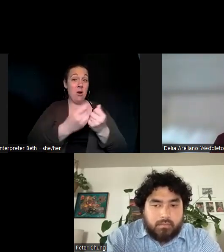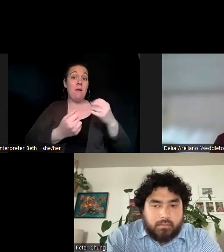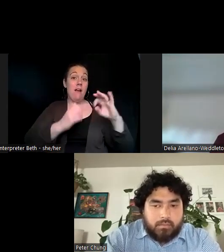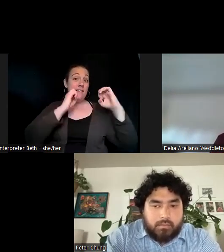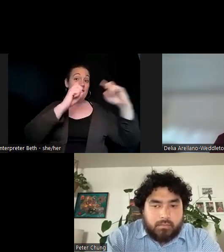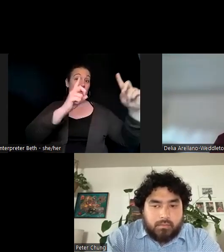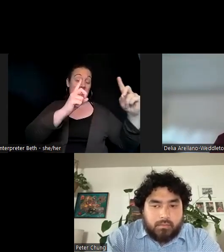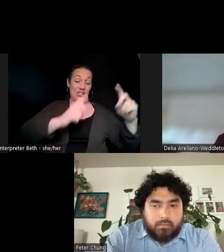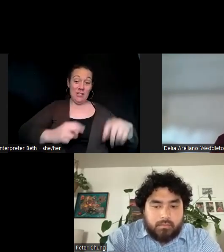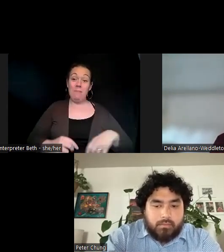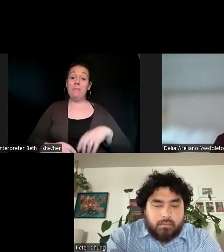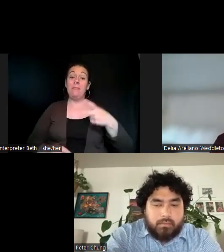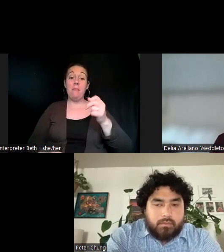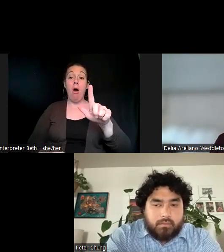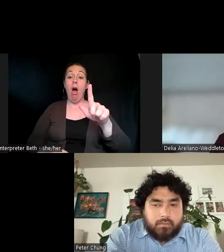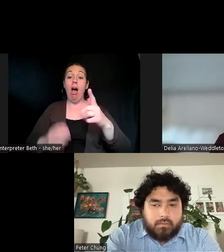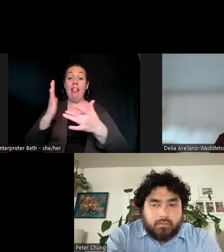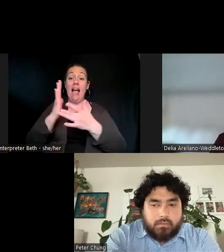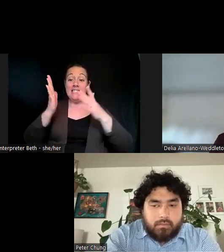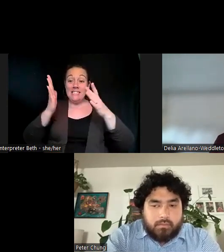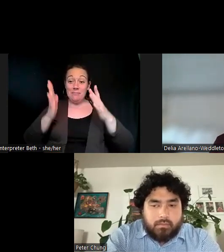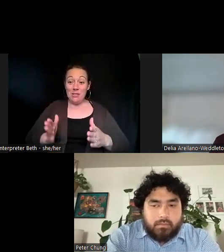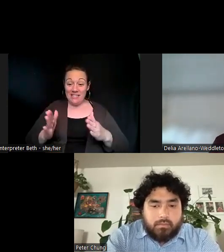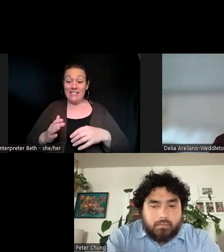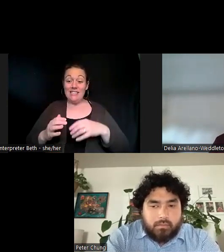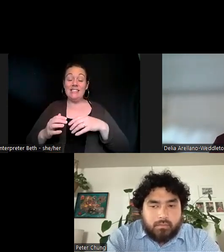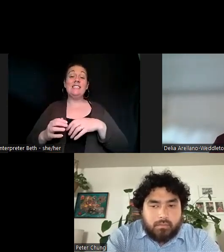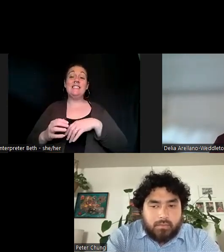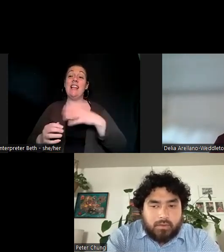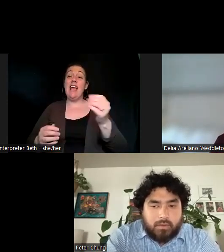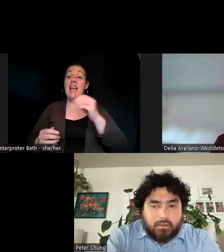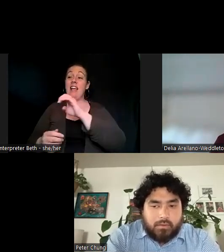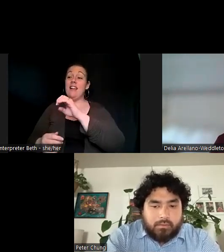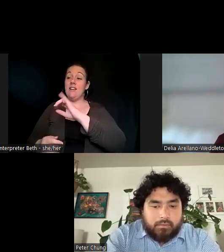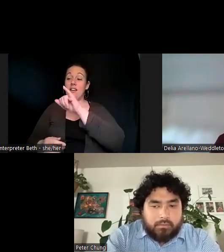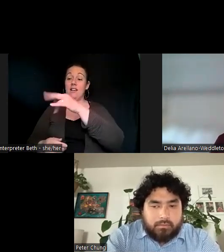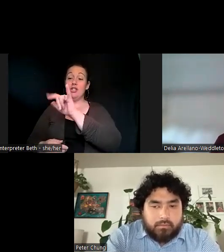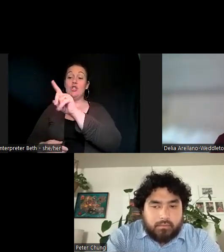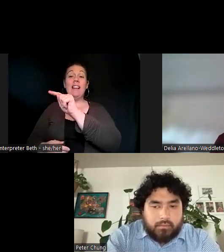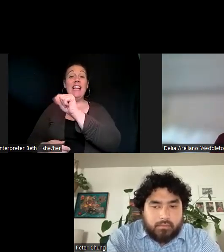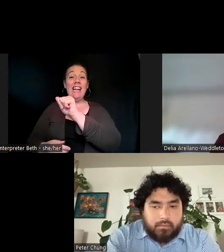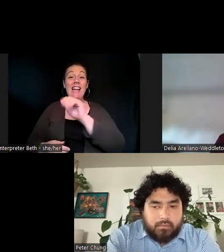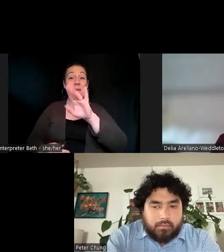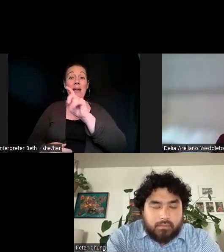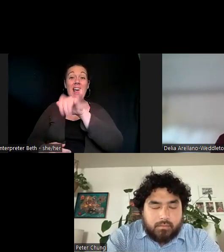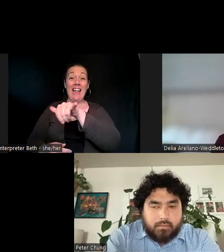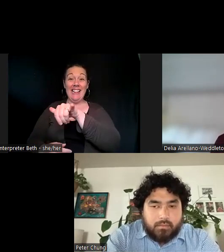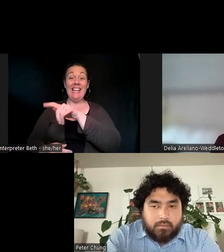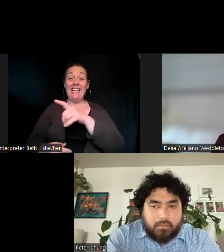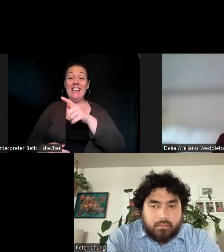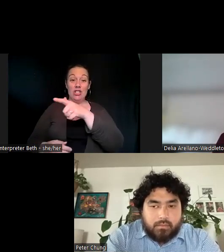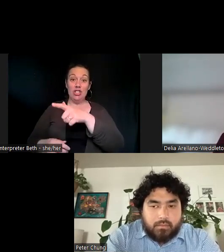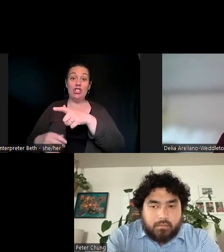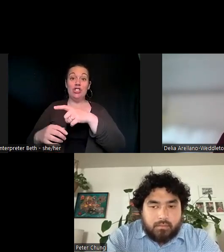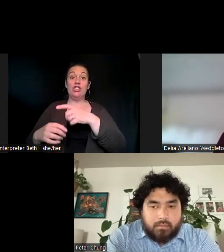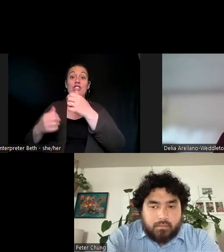Education, Paul, our IT person at Ellie Mae, and a very special thanks to Julita Bailey Vasco, Acting Chief of